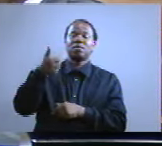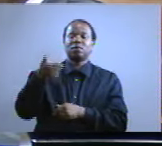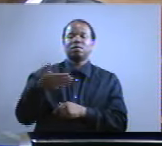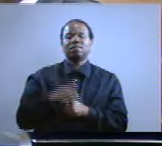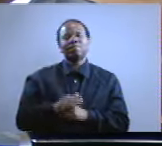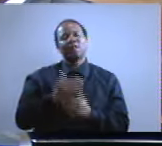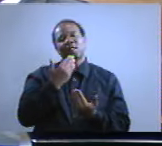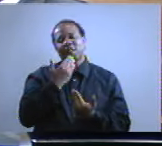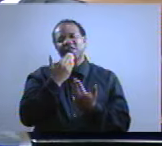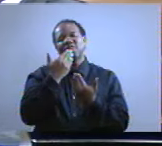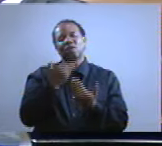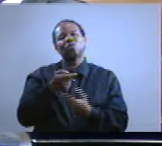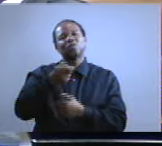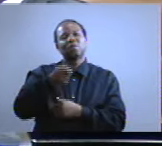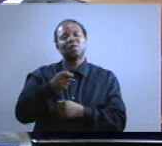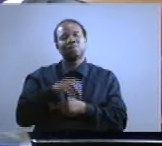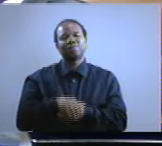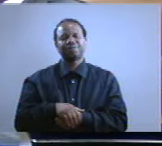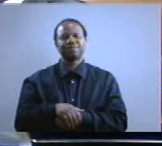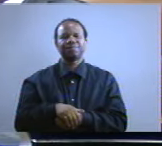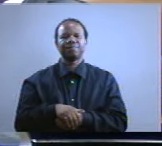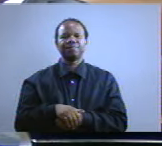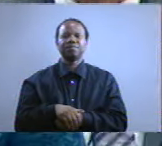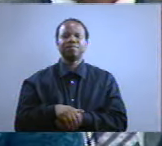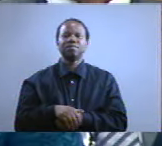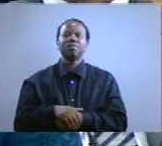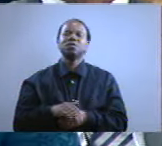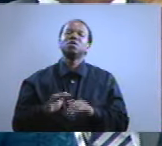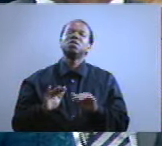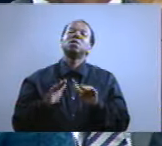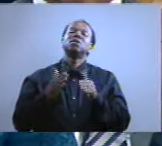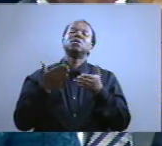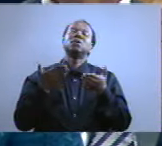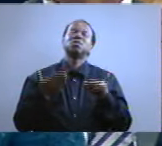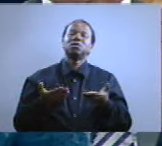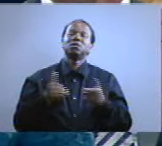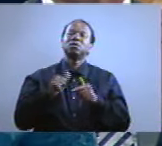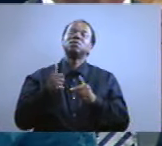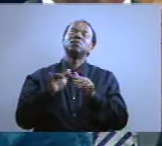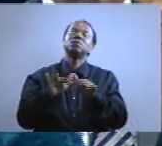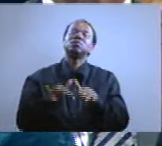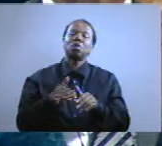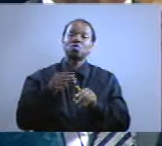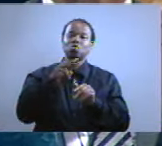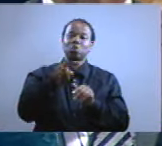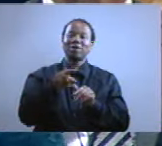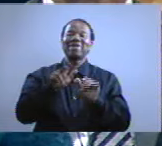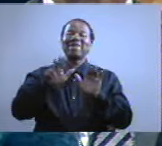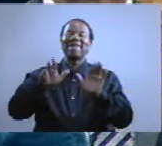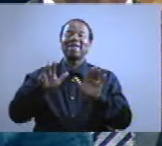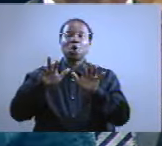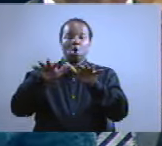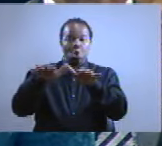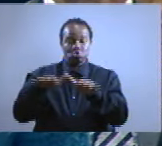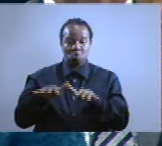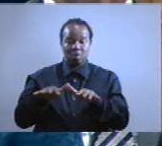Thank you, Honorable Speaker. I move without notice that the House notes that on the 28th of October